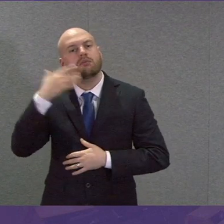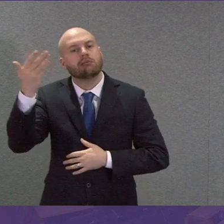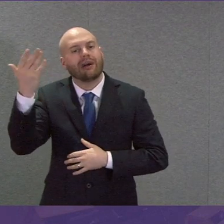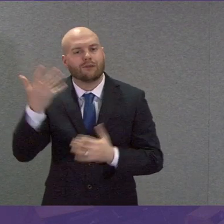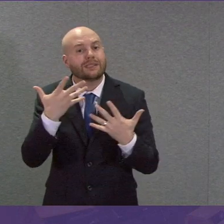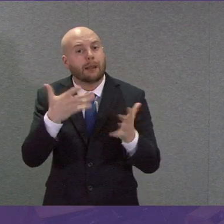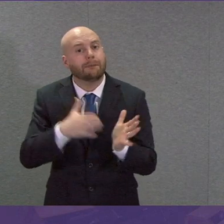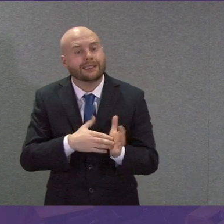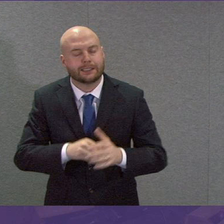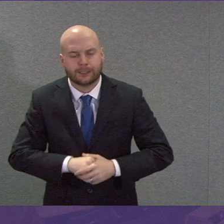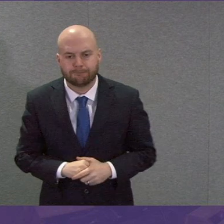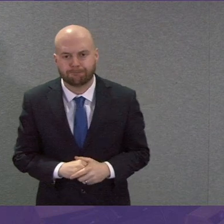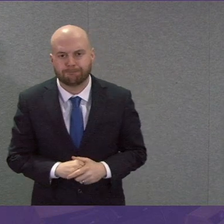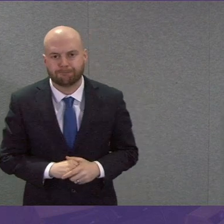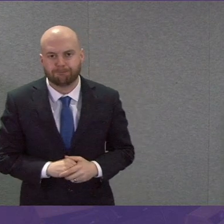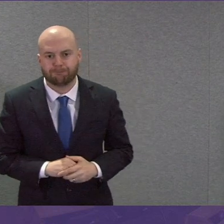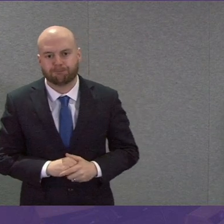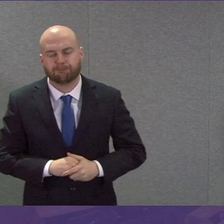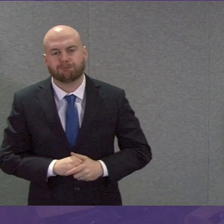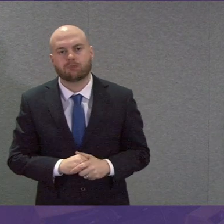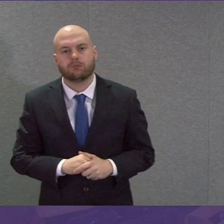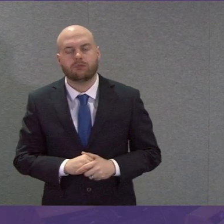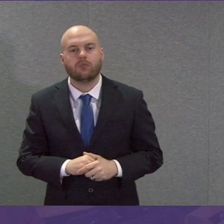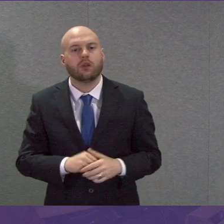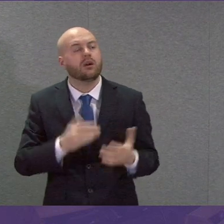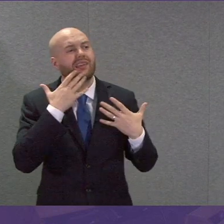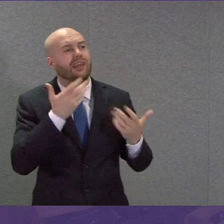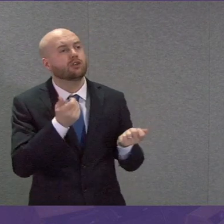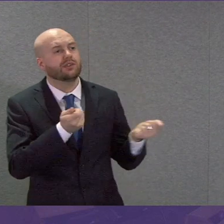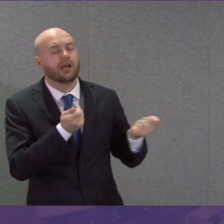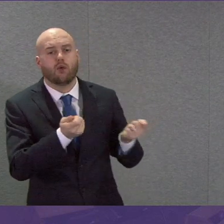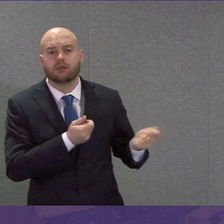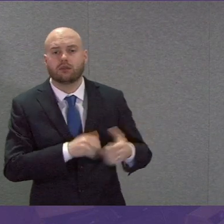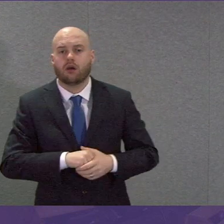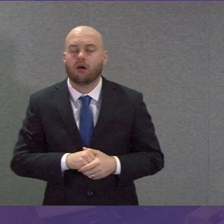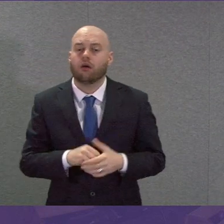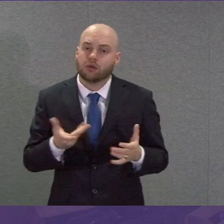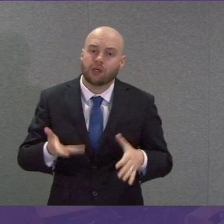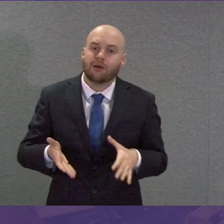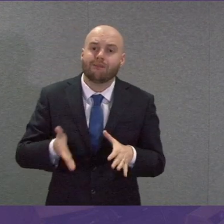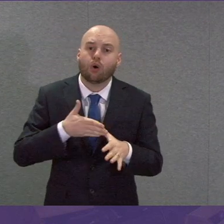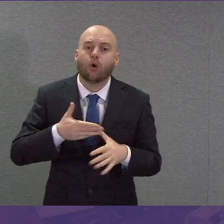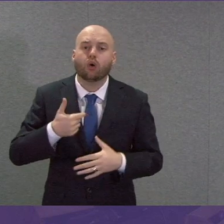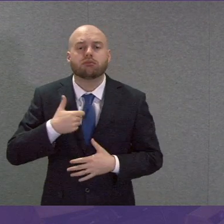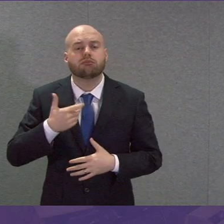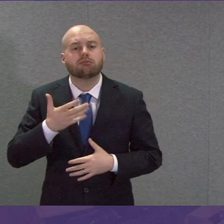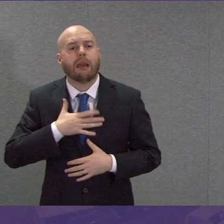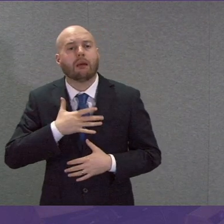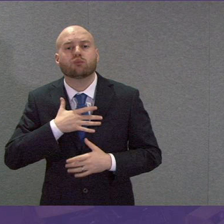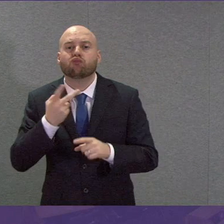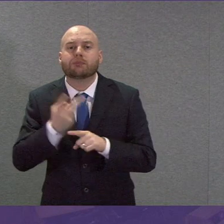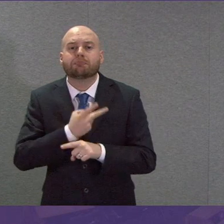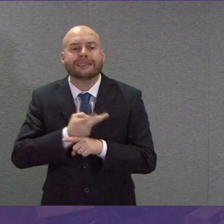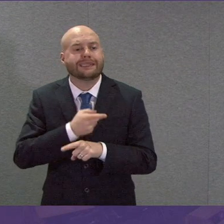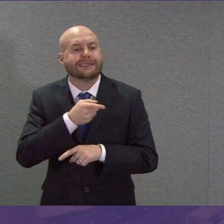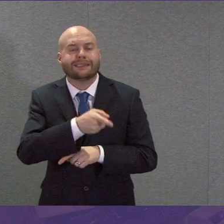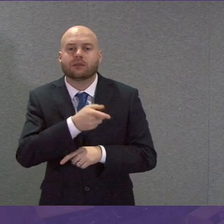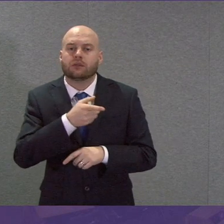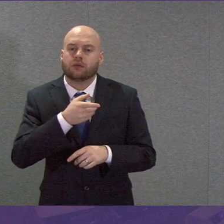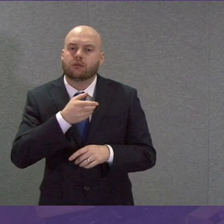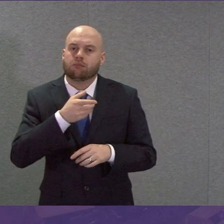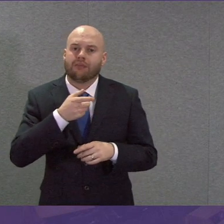Thank you, Presiding Officer. Presiding Officer, can I start by echoing the words and sentiments of the First Minister and the Cabinet Secretary for Health and Sport earlier this